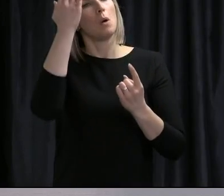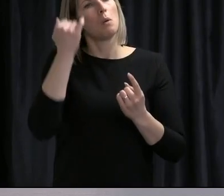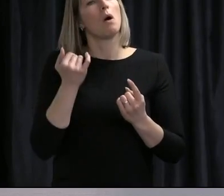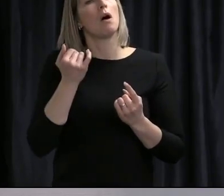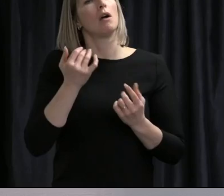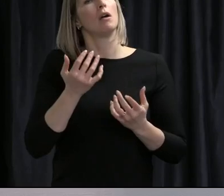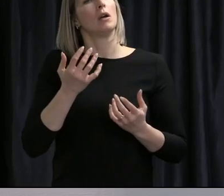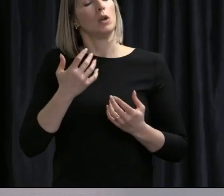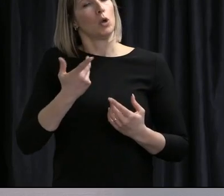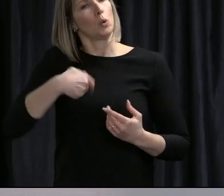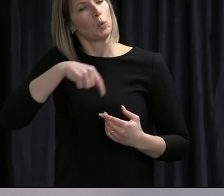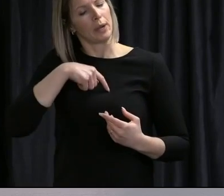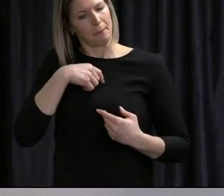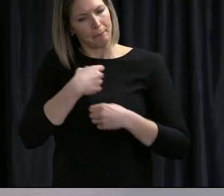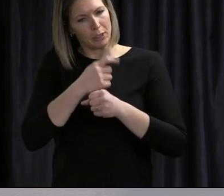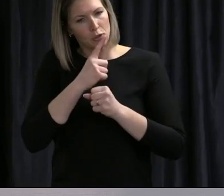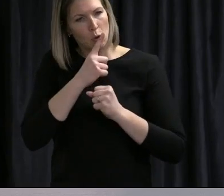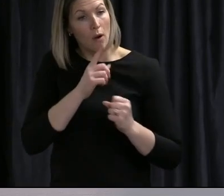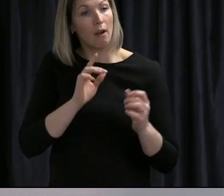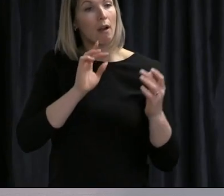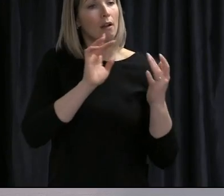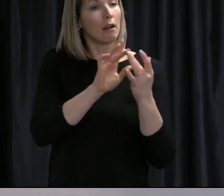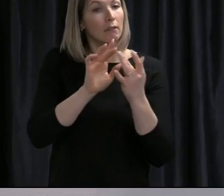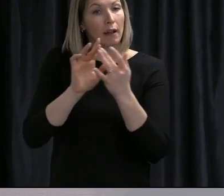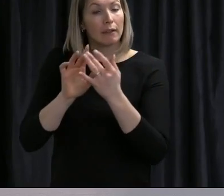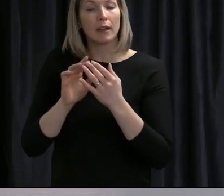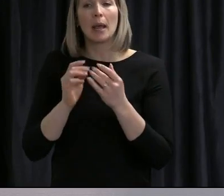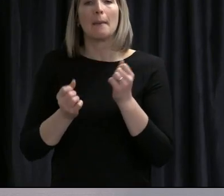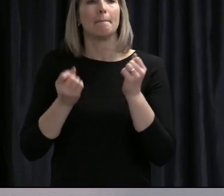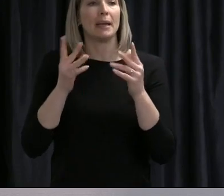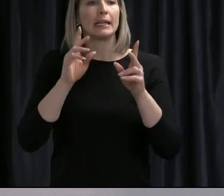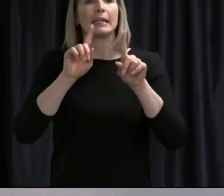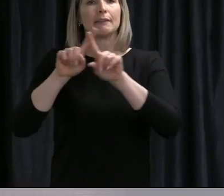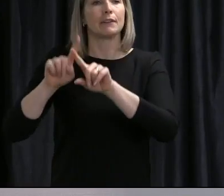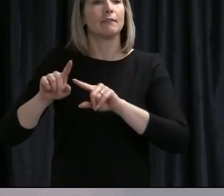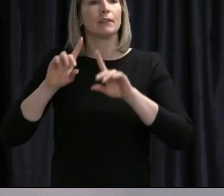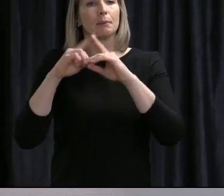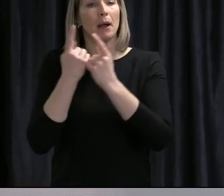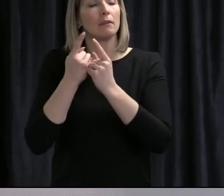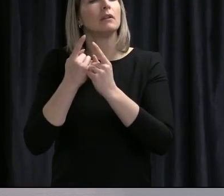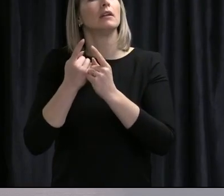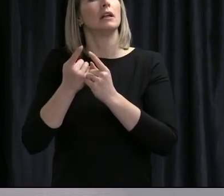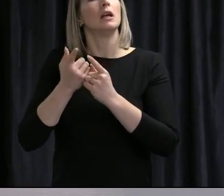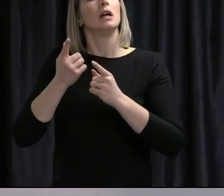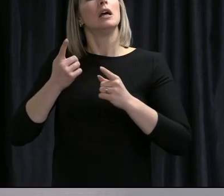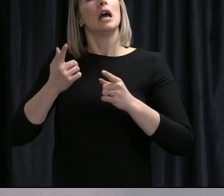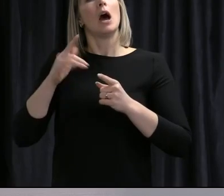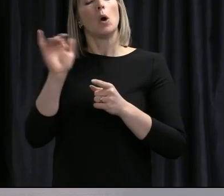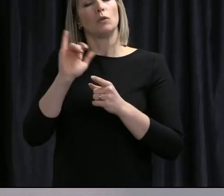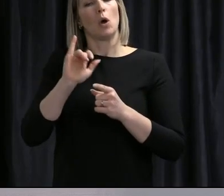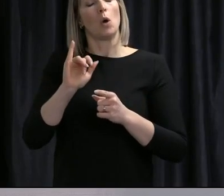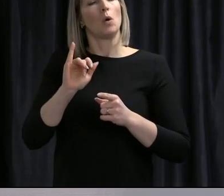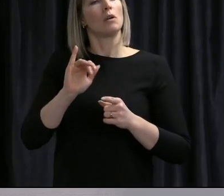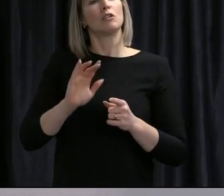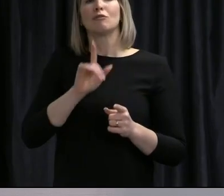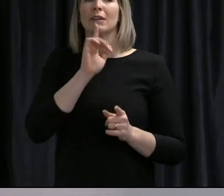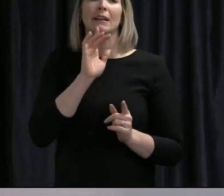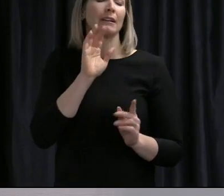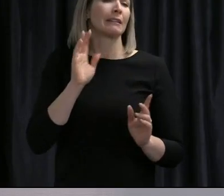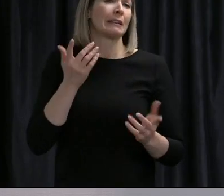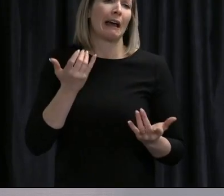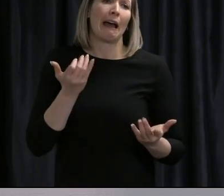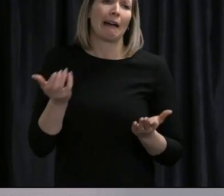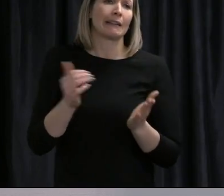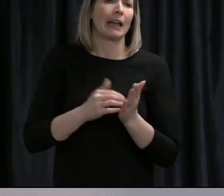people as we can to make sure that people that can self-isolate, because what you're doing is not only you're not protecting only yourself, but you're protecting